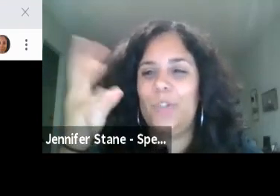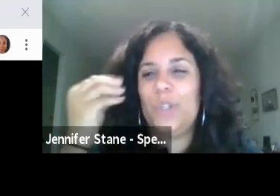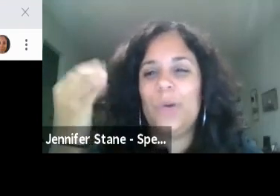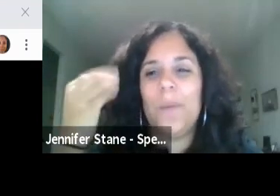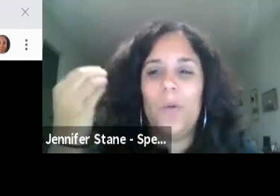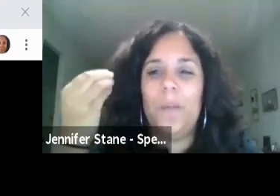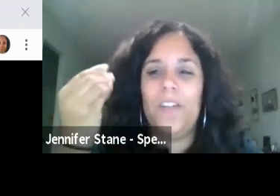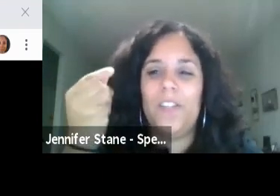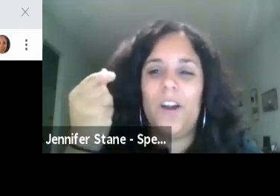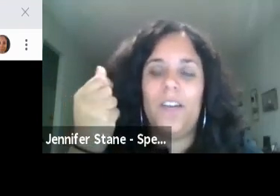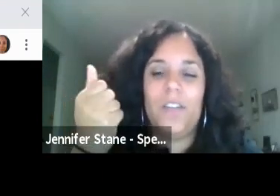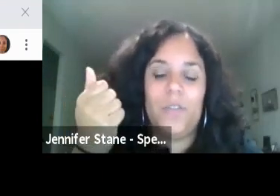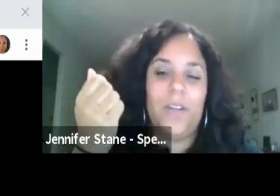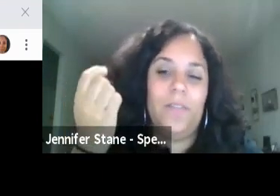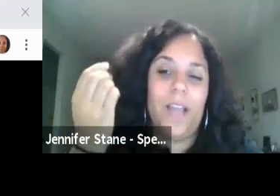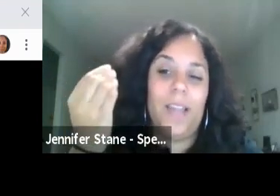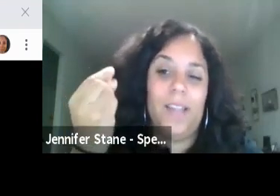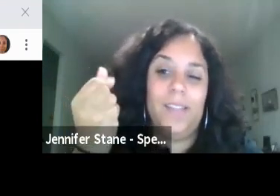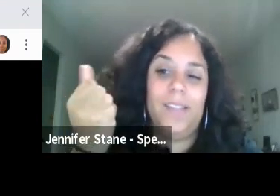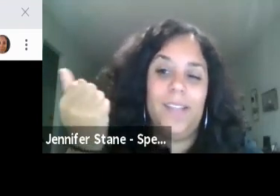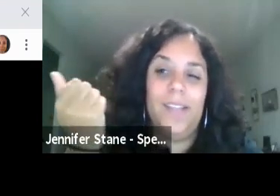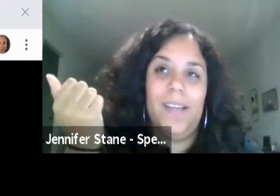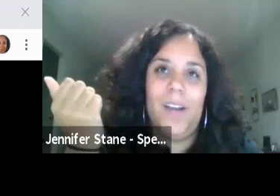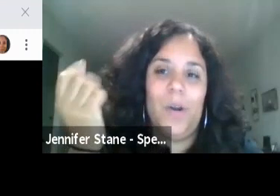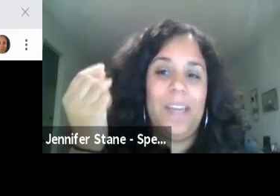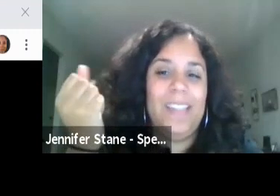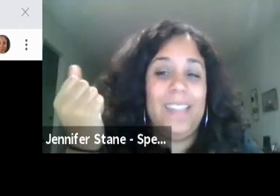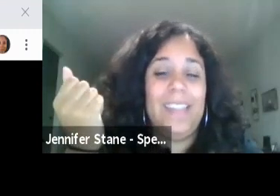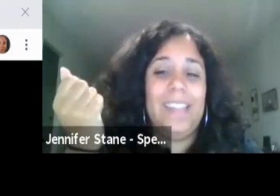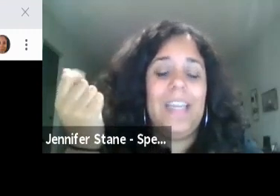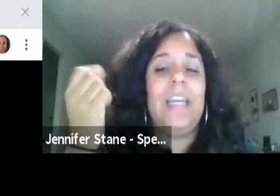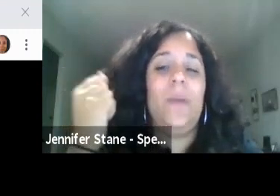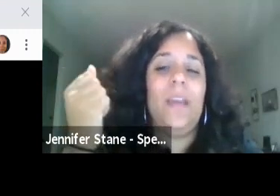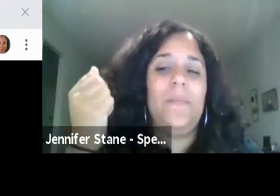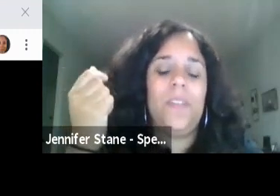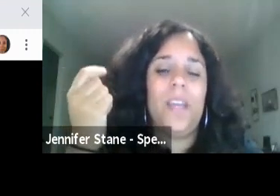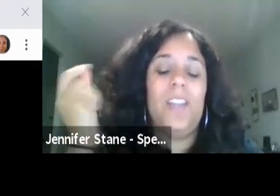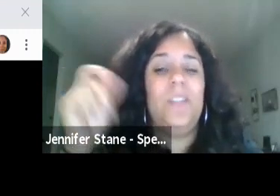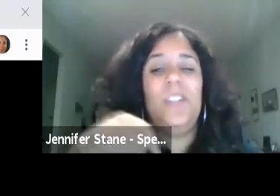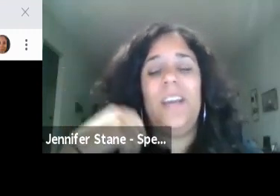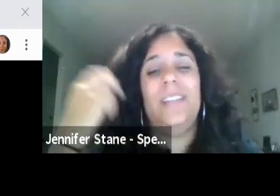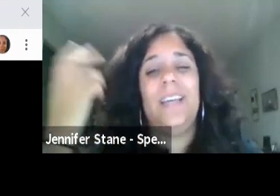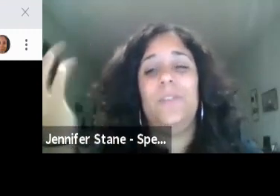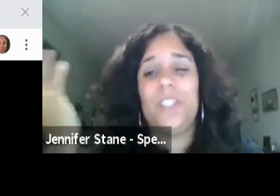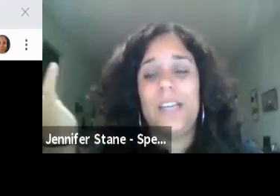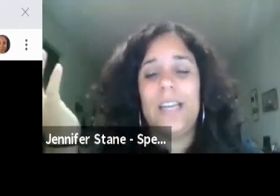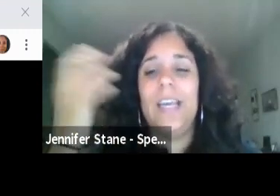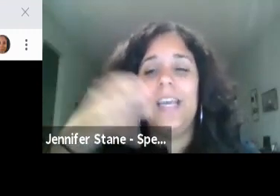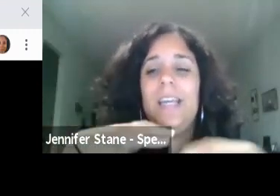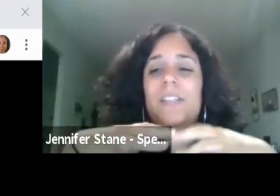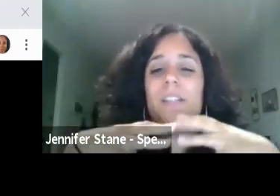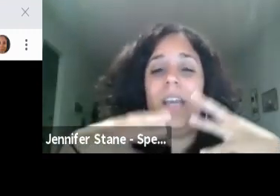When you chew up oatmeal, it's already sort of like this creamy consistency anyway. And especially if it has any kind of sugar